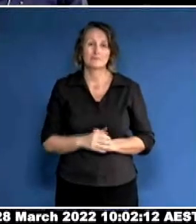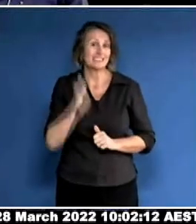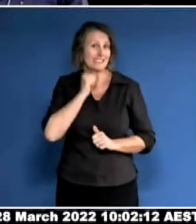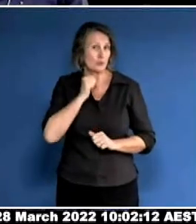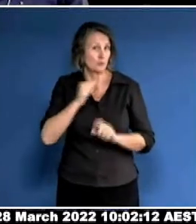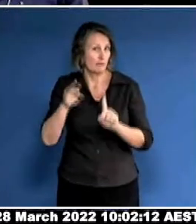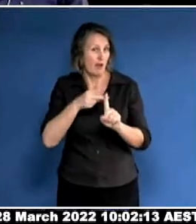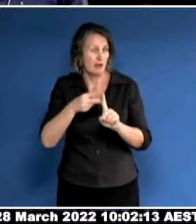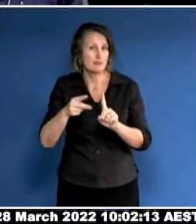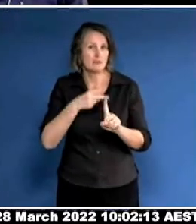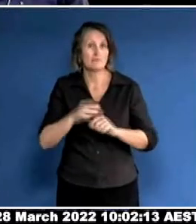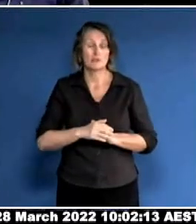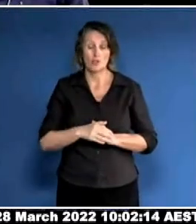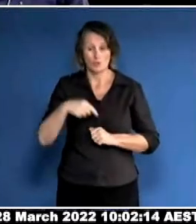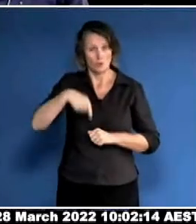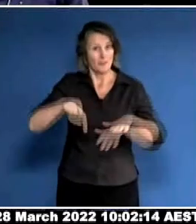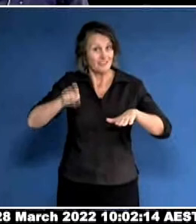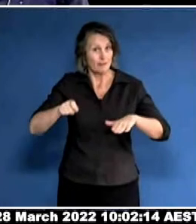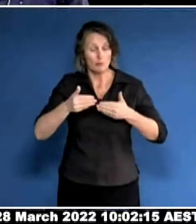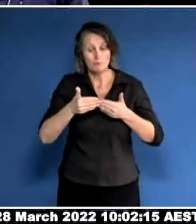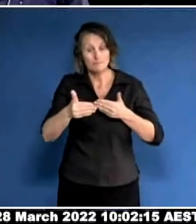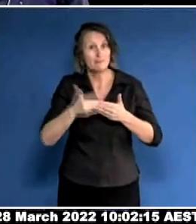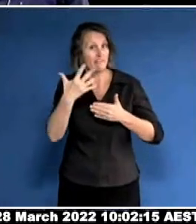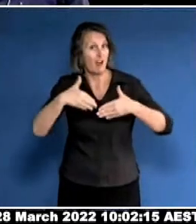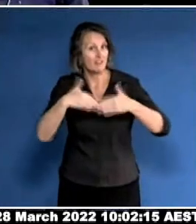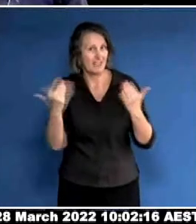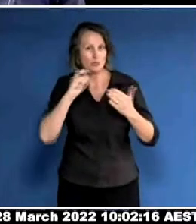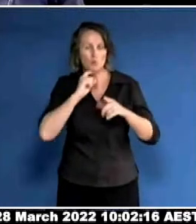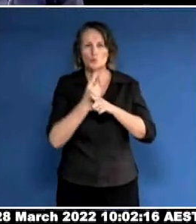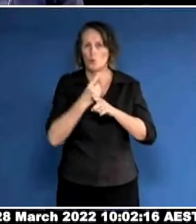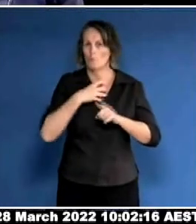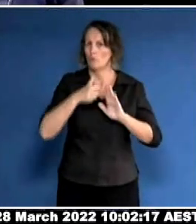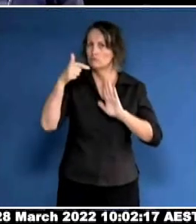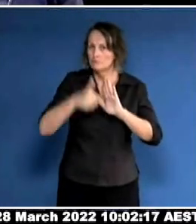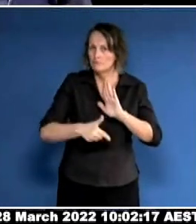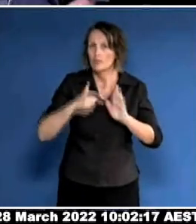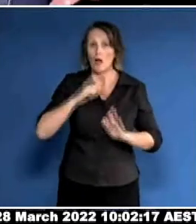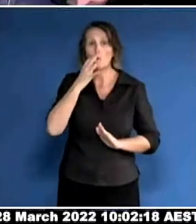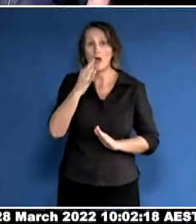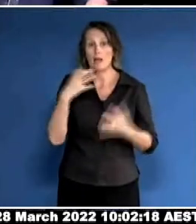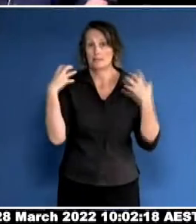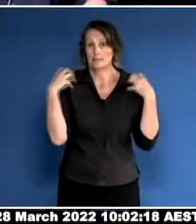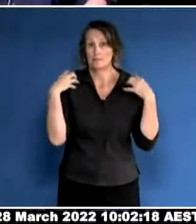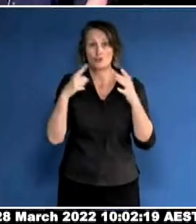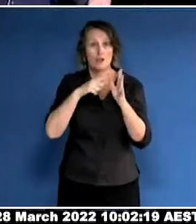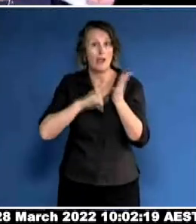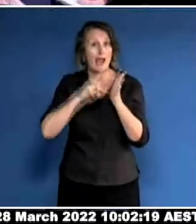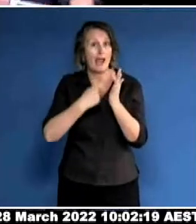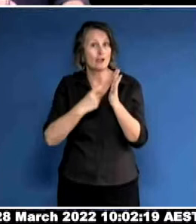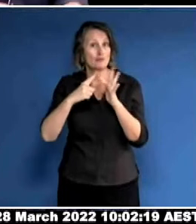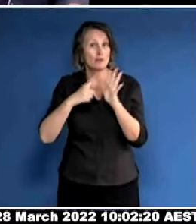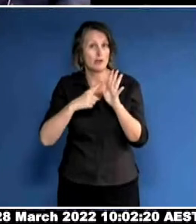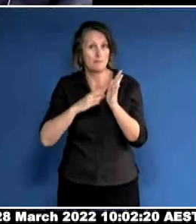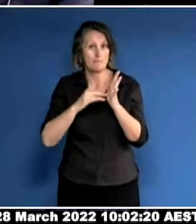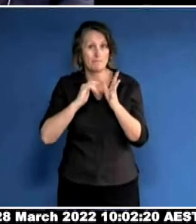will continue that theme. Before proceeding further, I shall ask Commissioner Andrea Mason OAM to make the acknowledgement